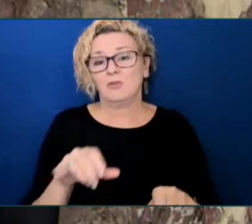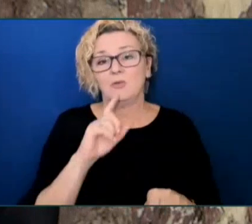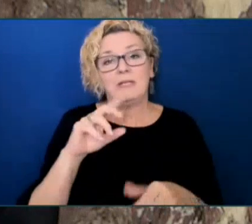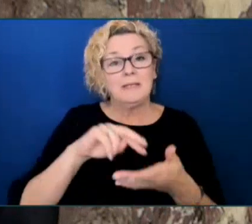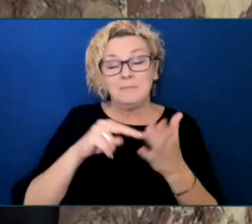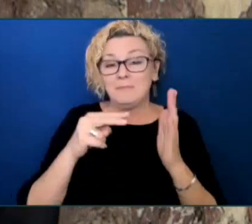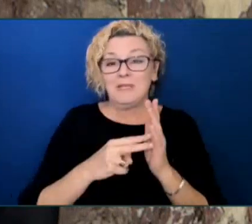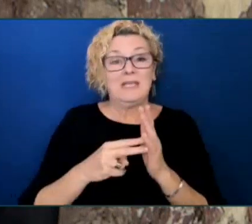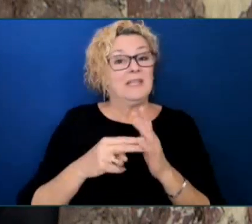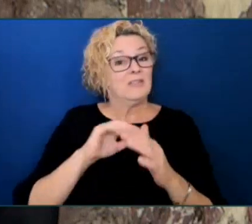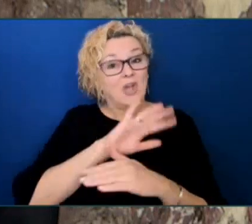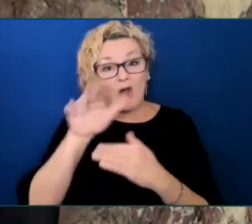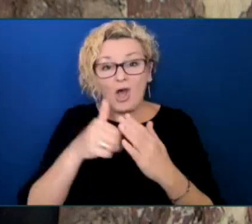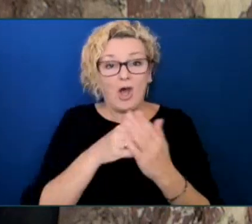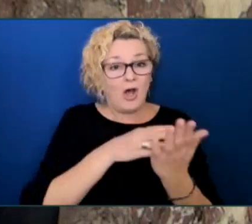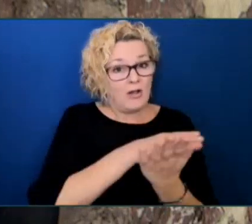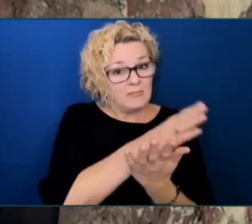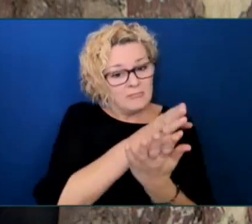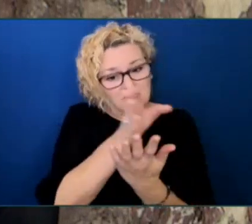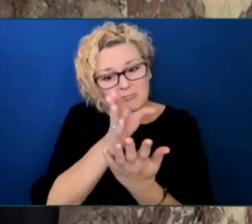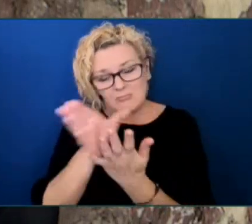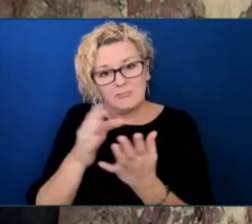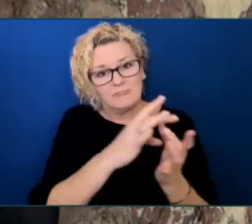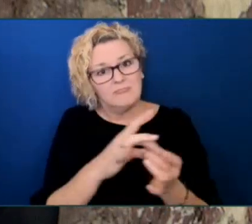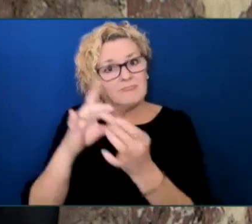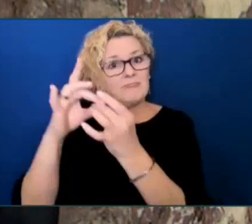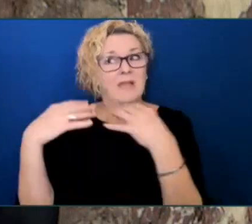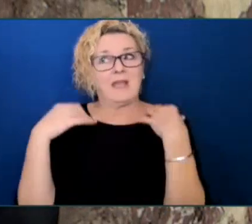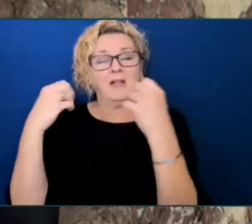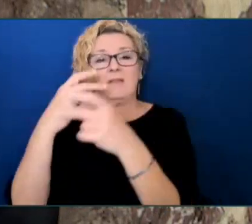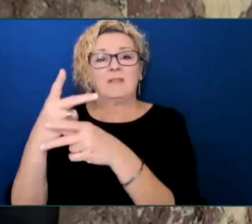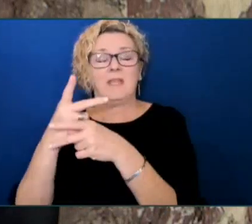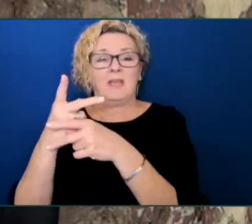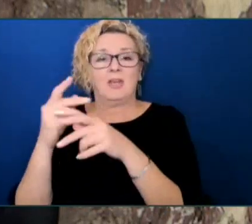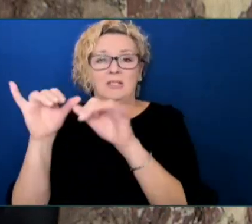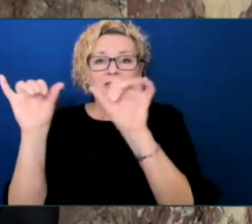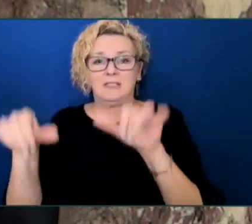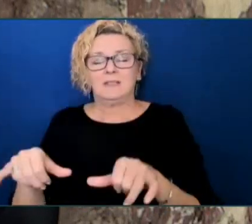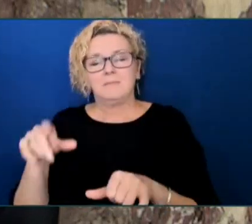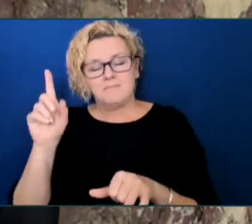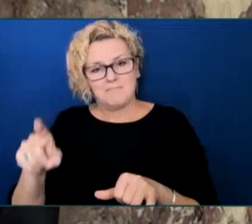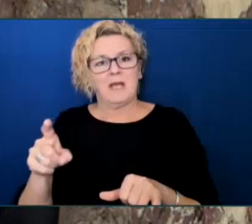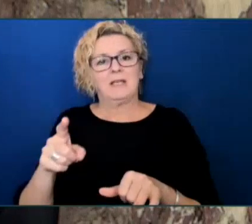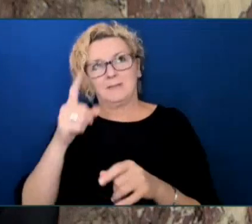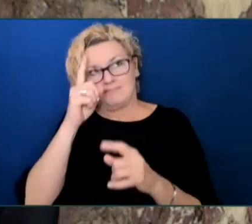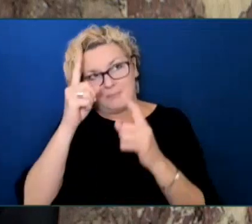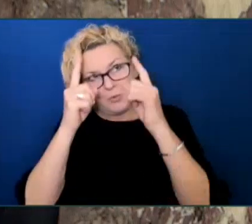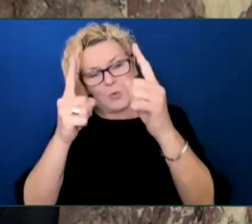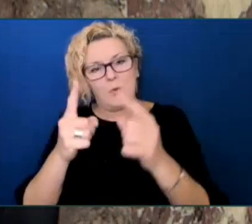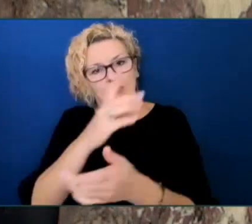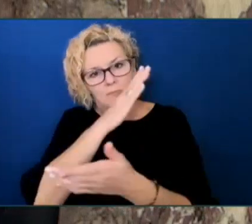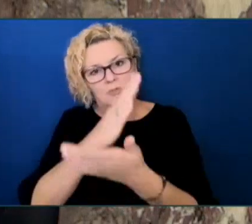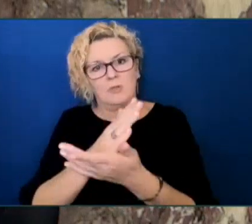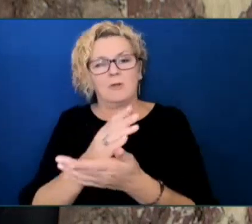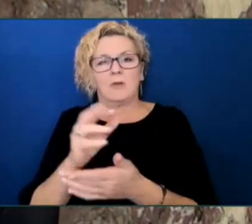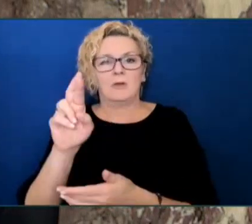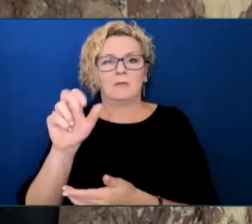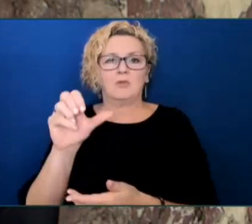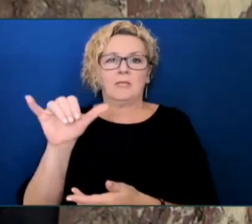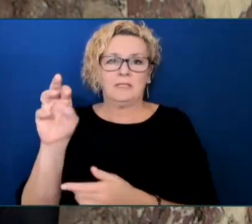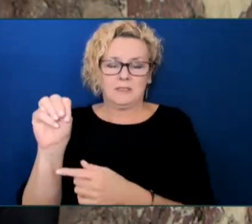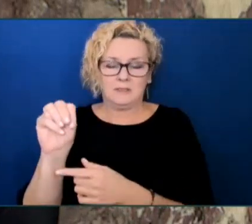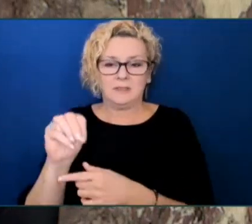has to take action against racism everywhere. Honourable Speaker, one of the details that that report provided was that Indigenous